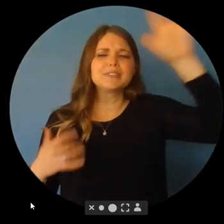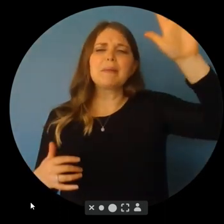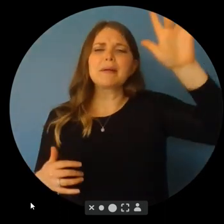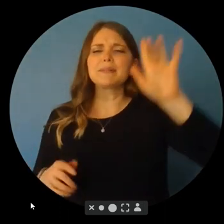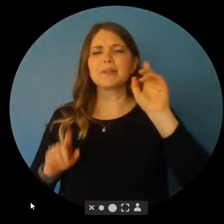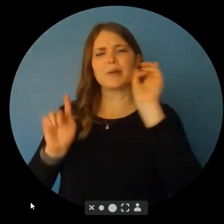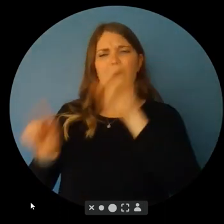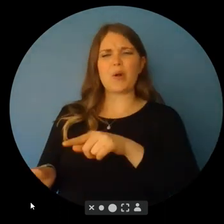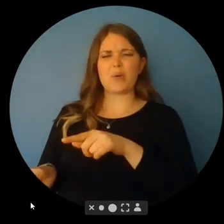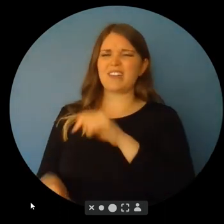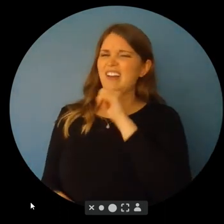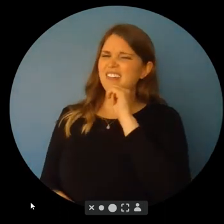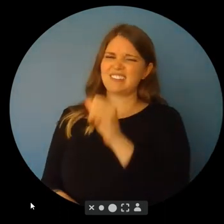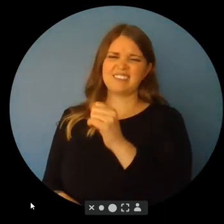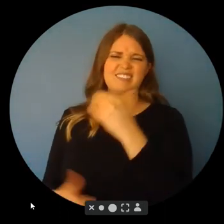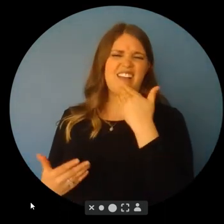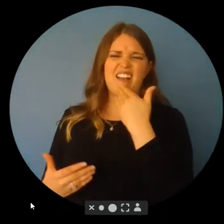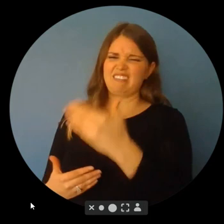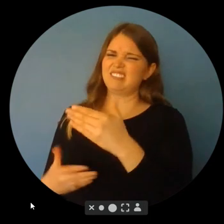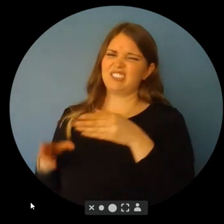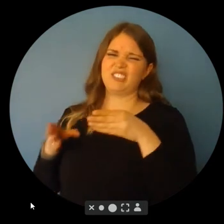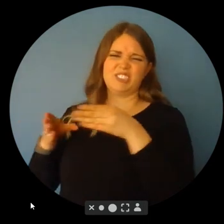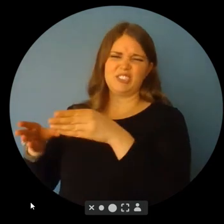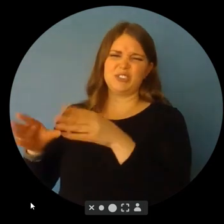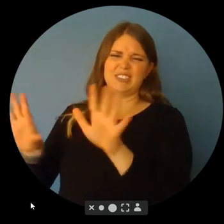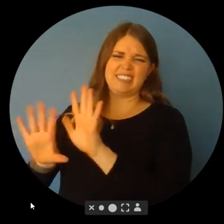any not so good street.